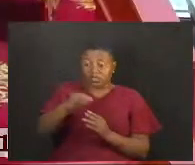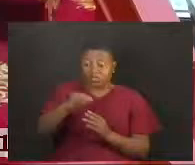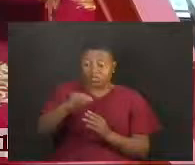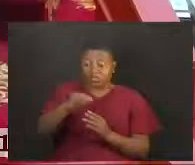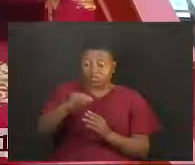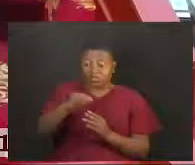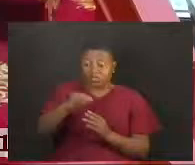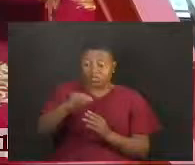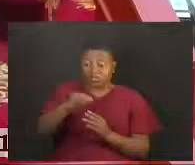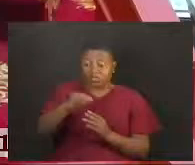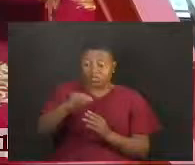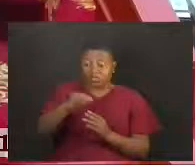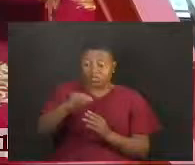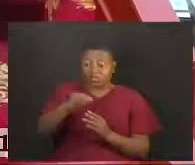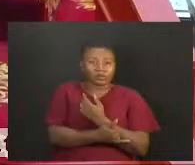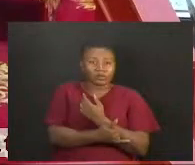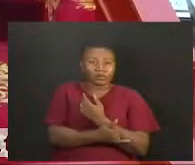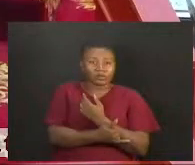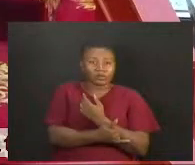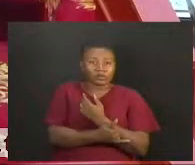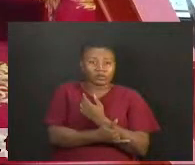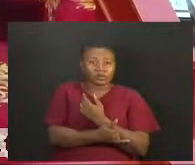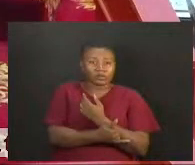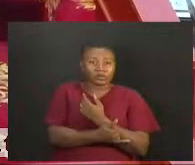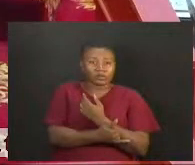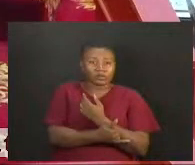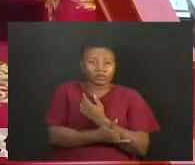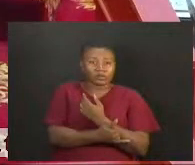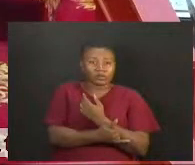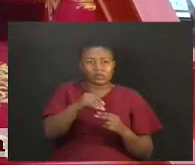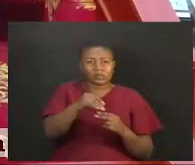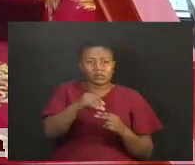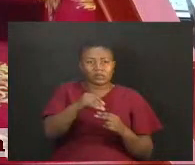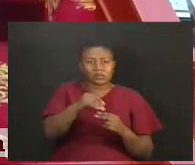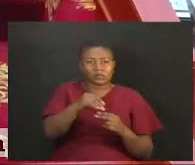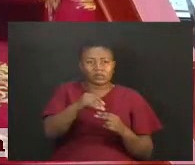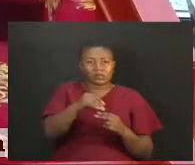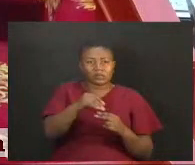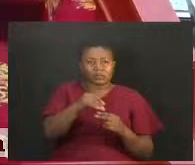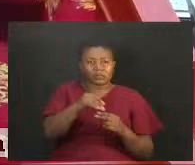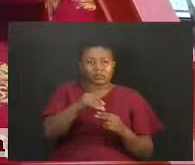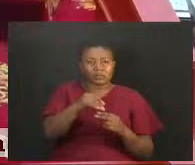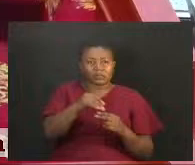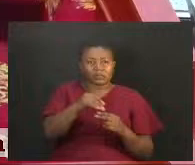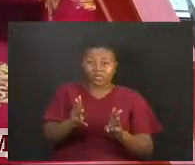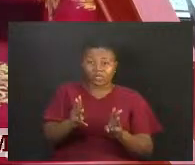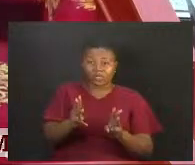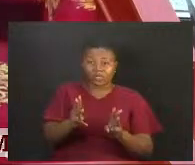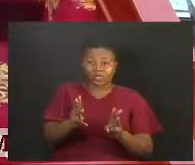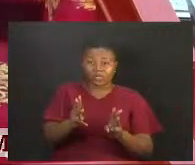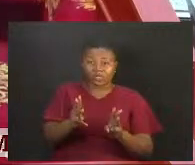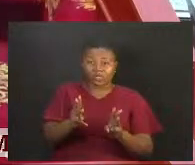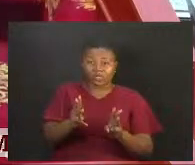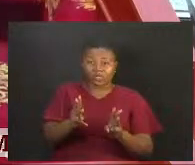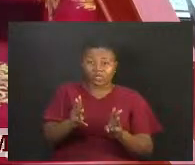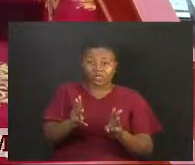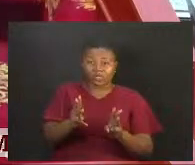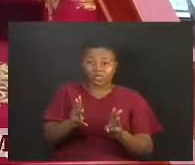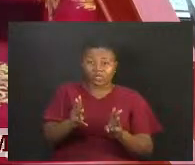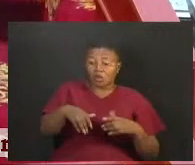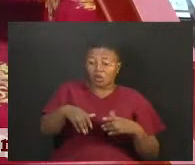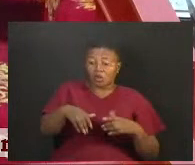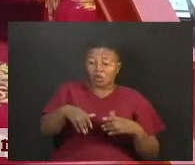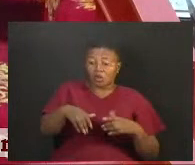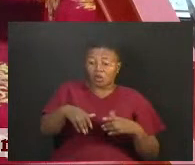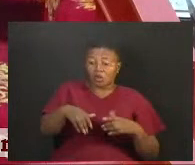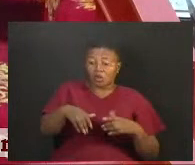are clear. We can either continue on a path of self-destruction by not confronting the problems,